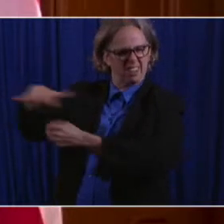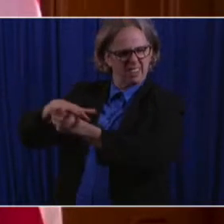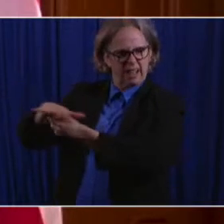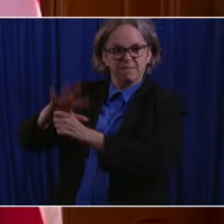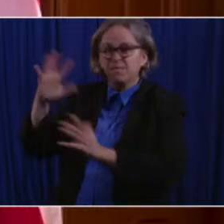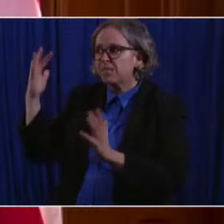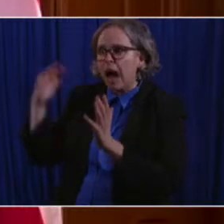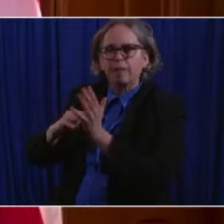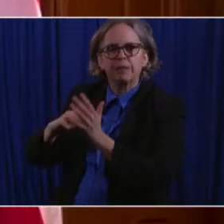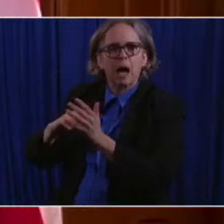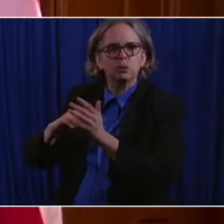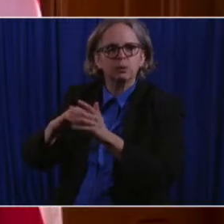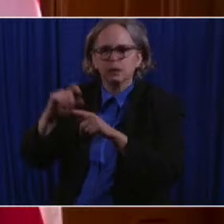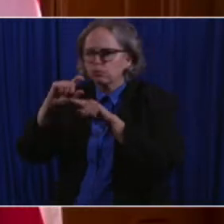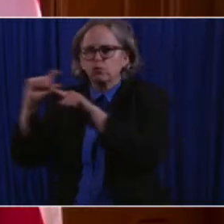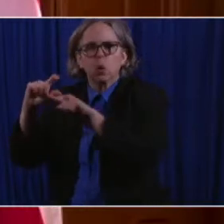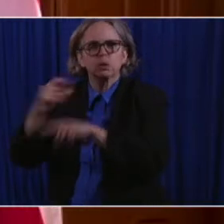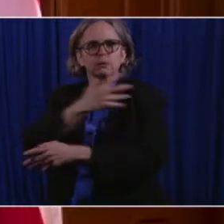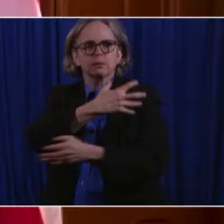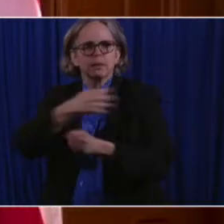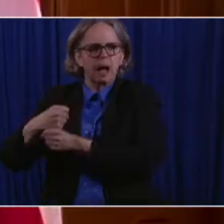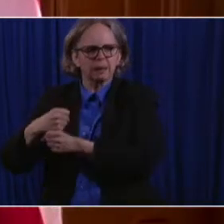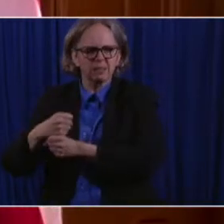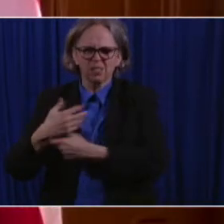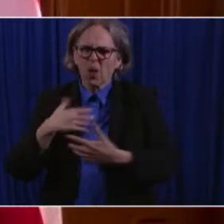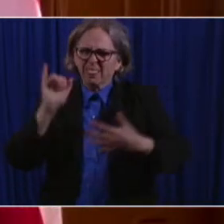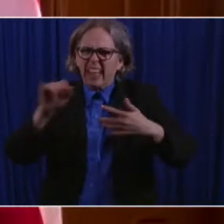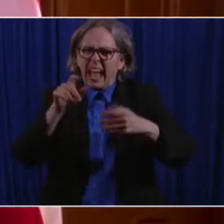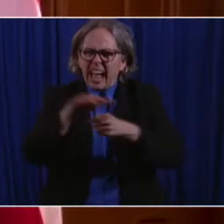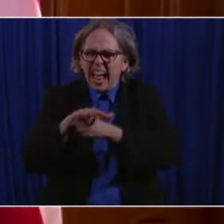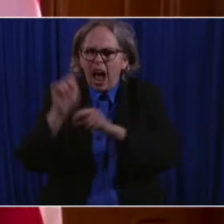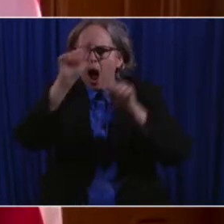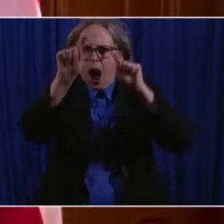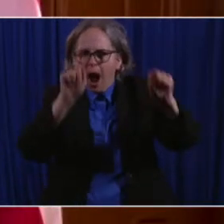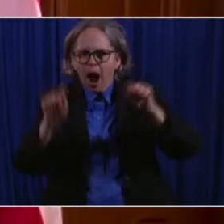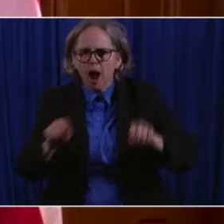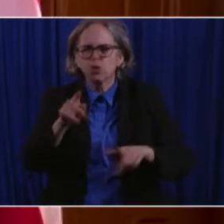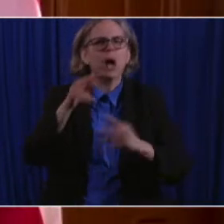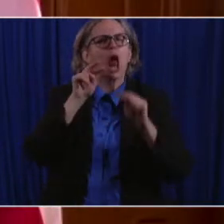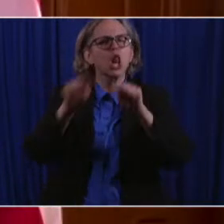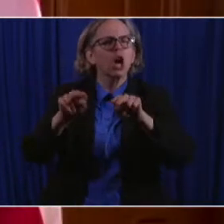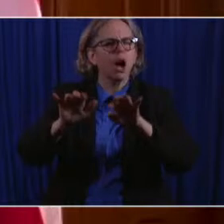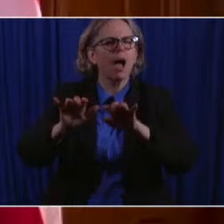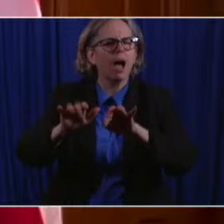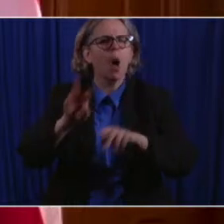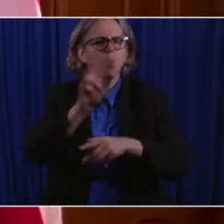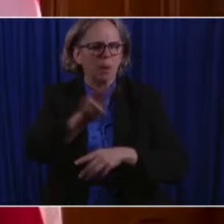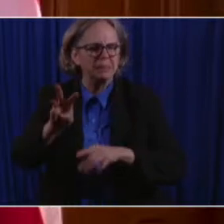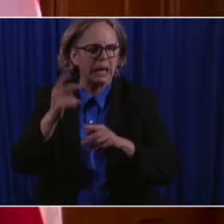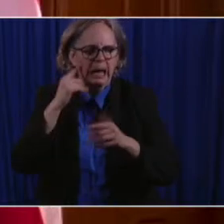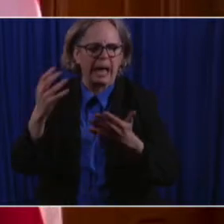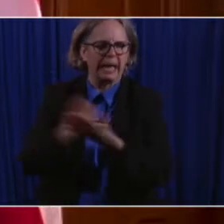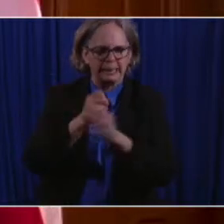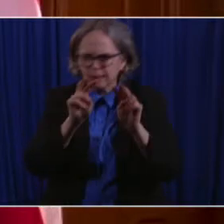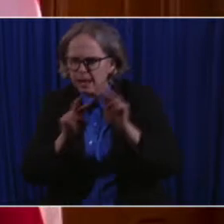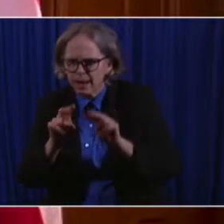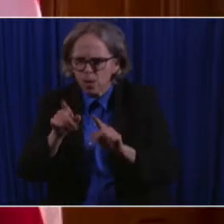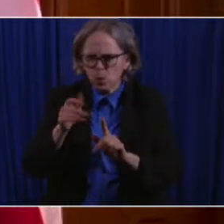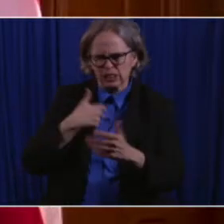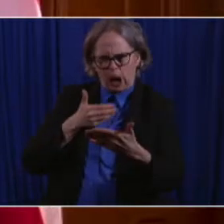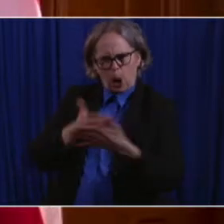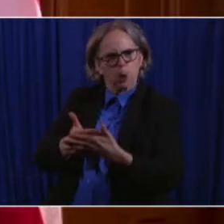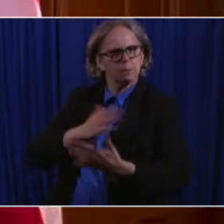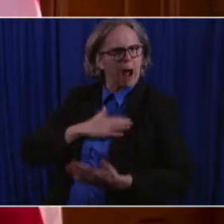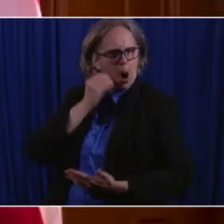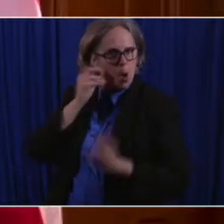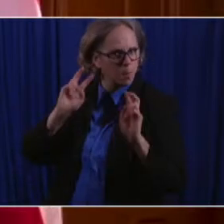And again, we believe these are all going to start Wednesday, assuming that we get the vaccine. In addition to those, we